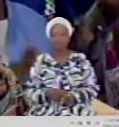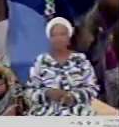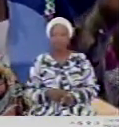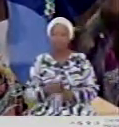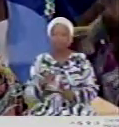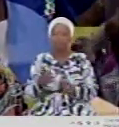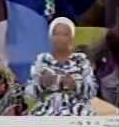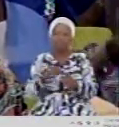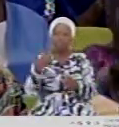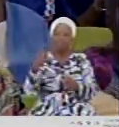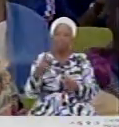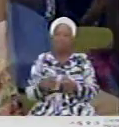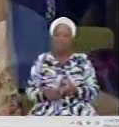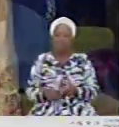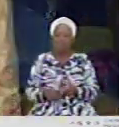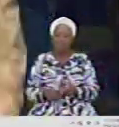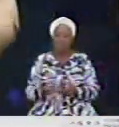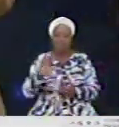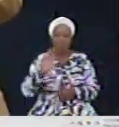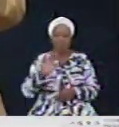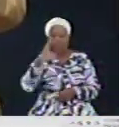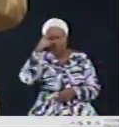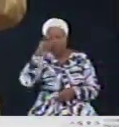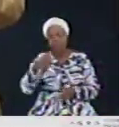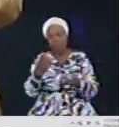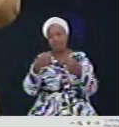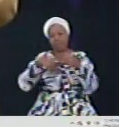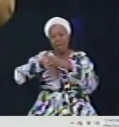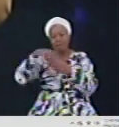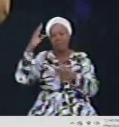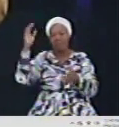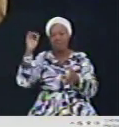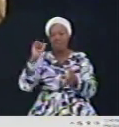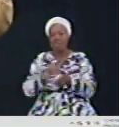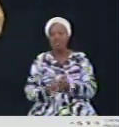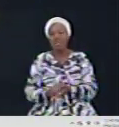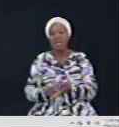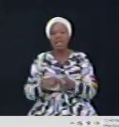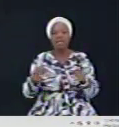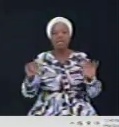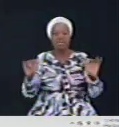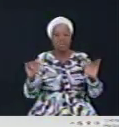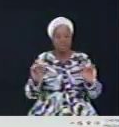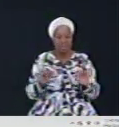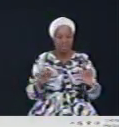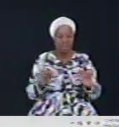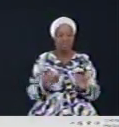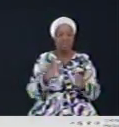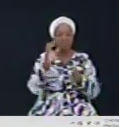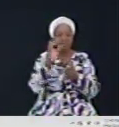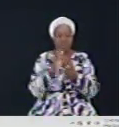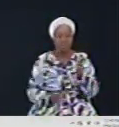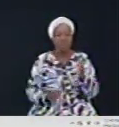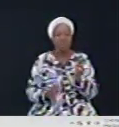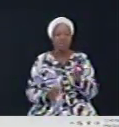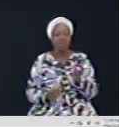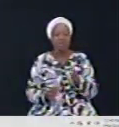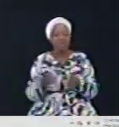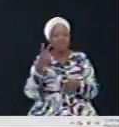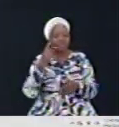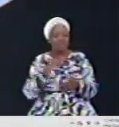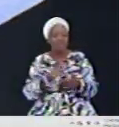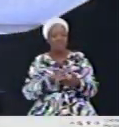Then he came out that same chapter. Look at verse